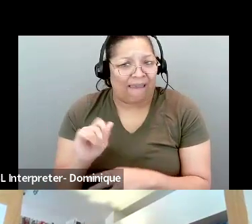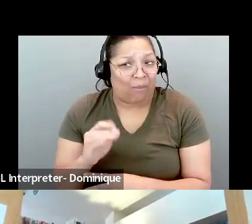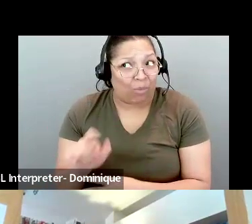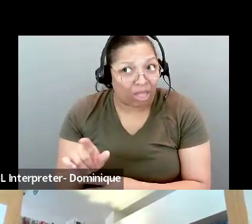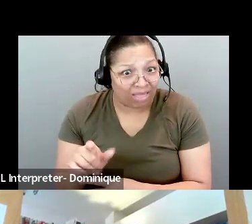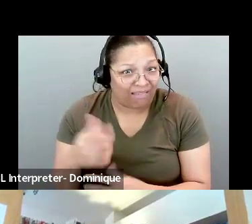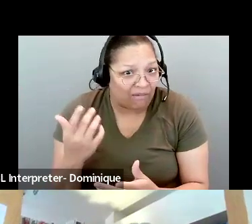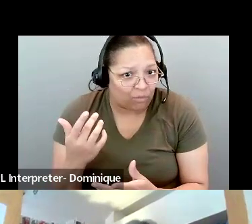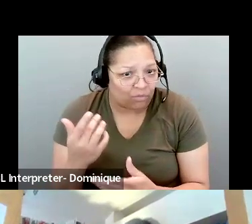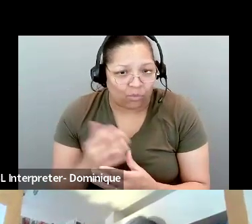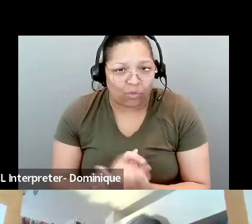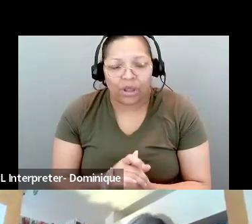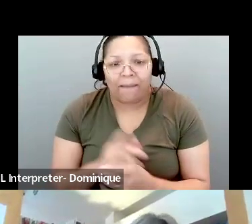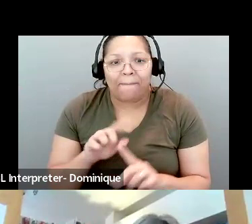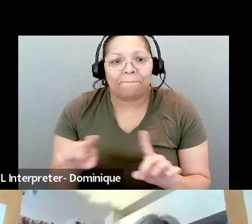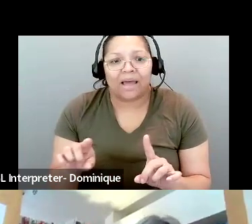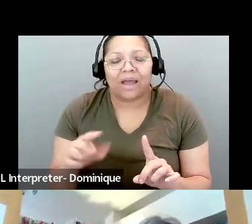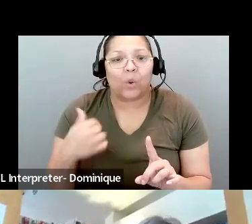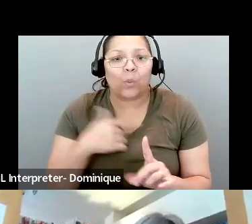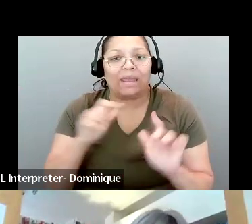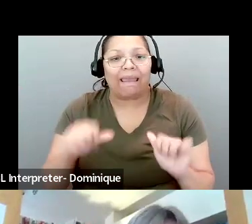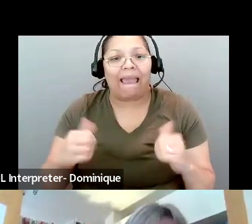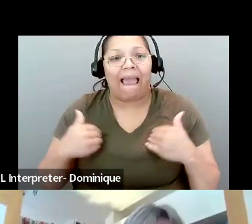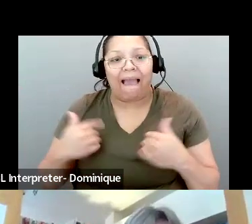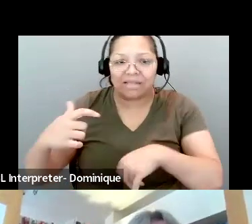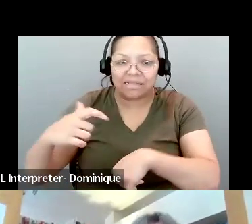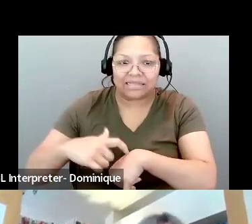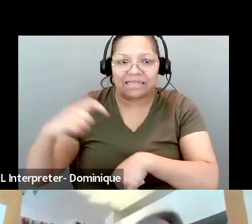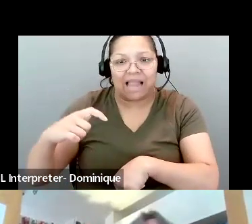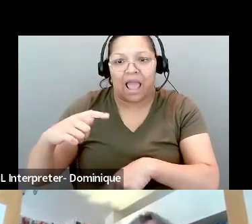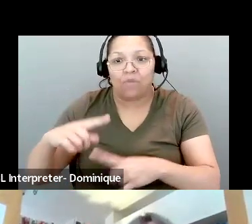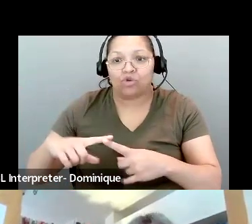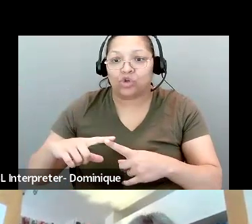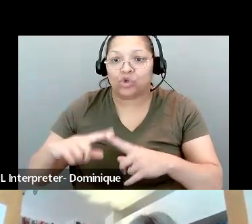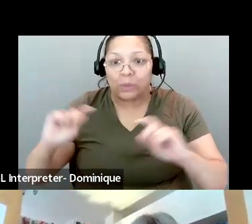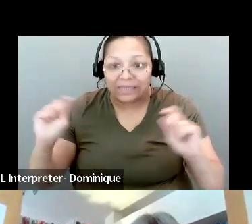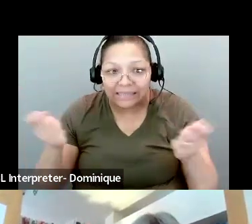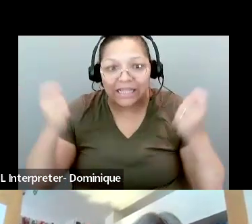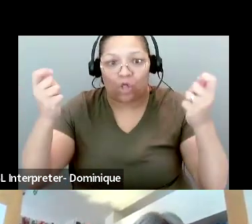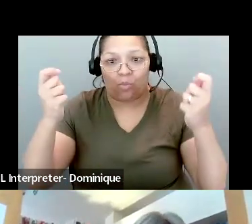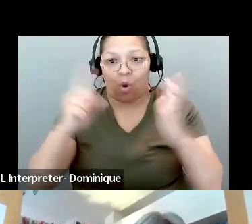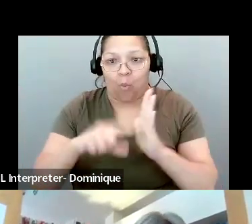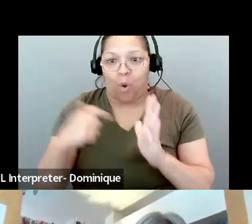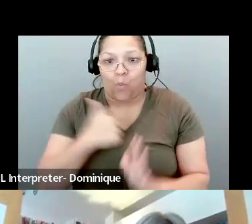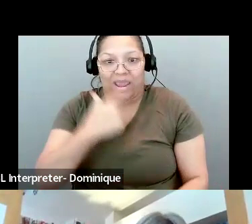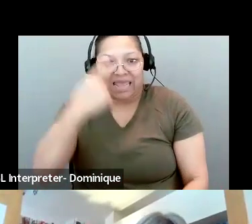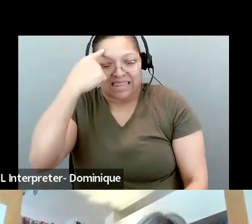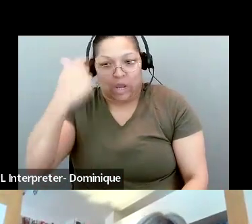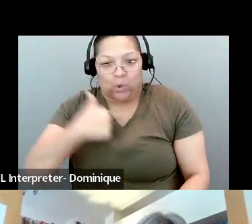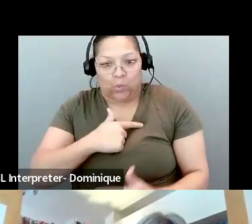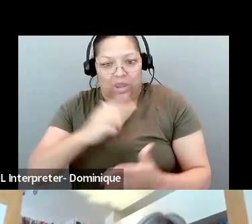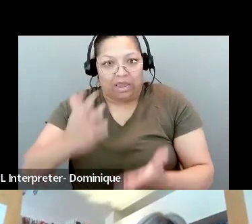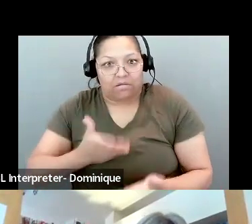but where we can have a time where we can really do a celebration of what we think we bring to the